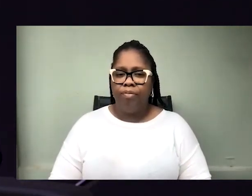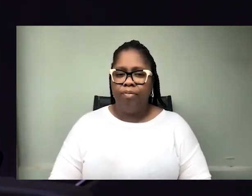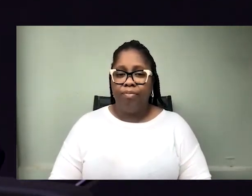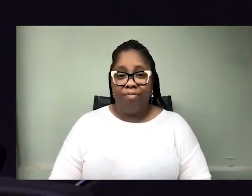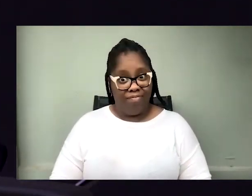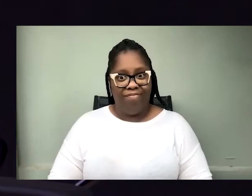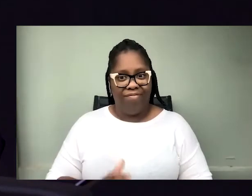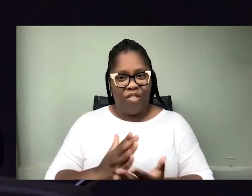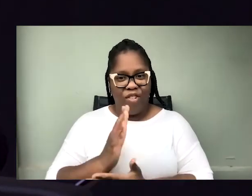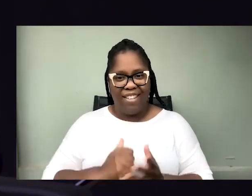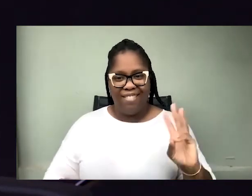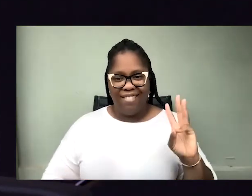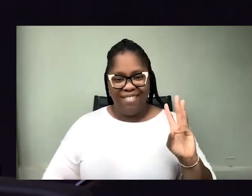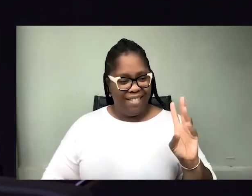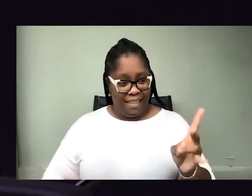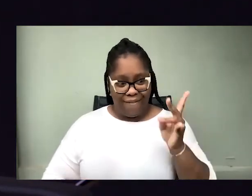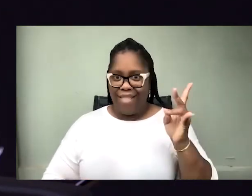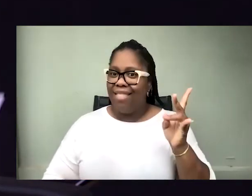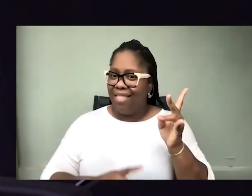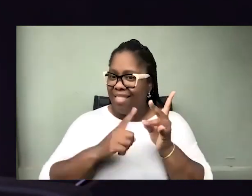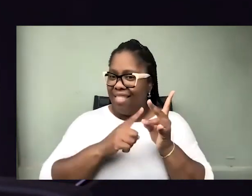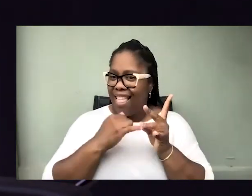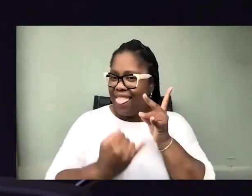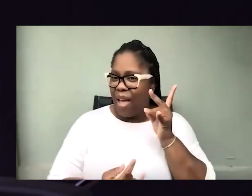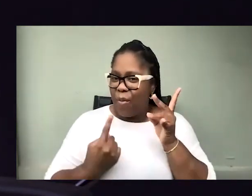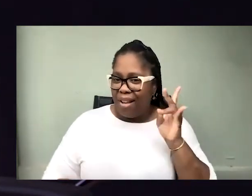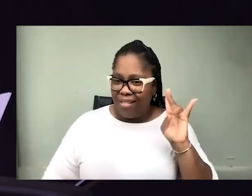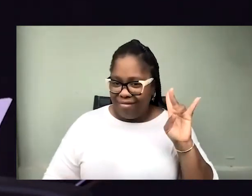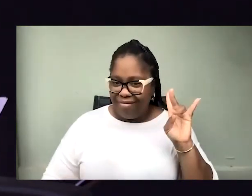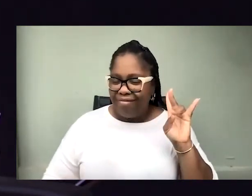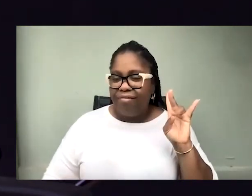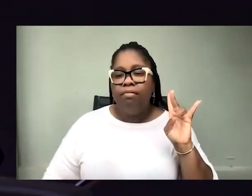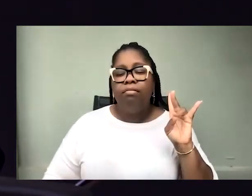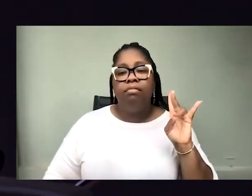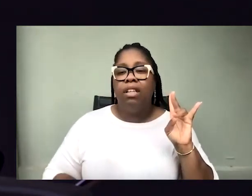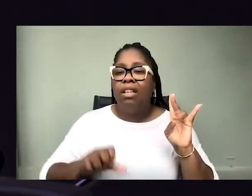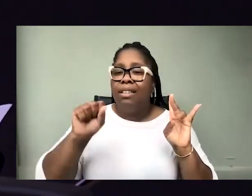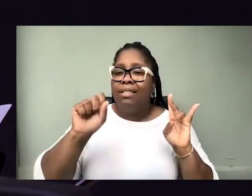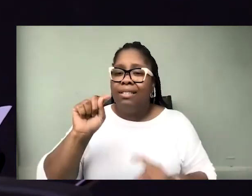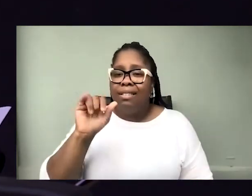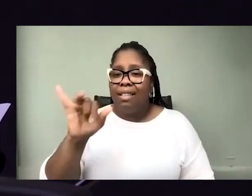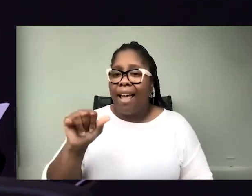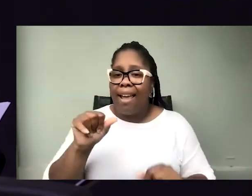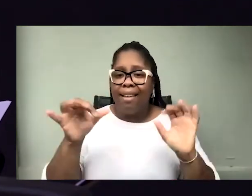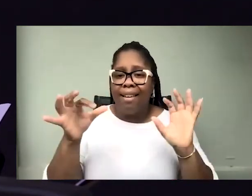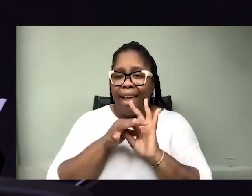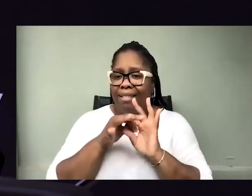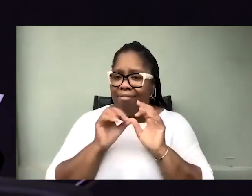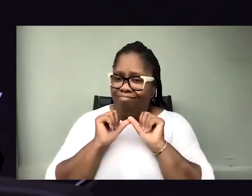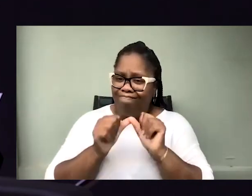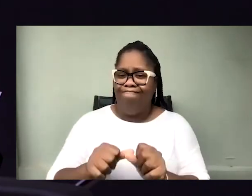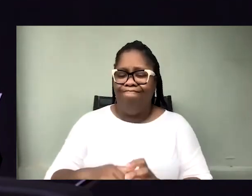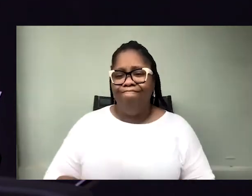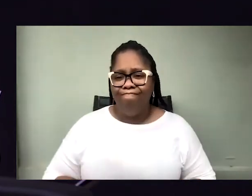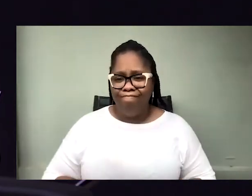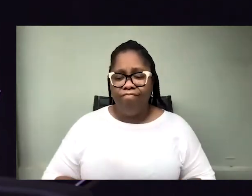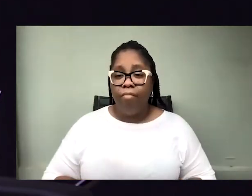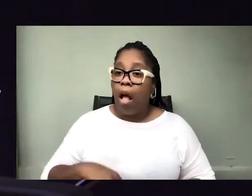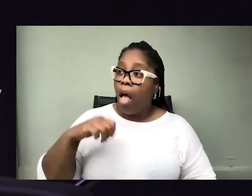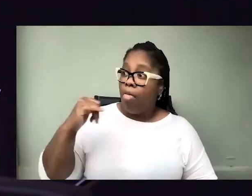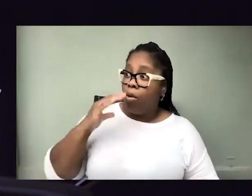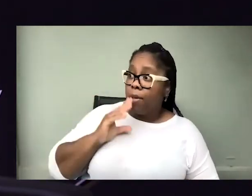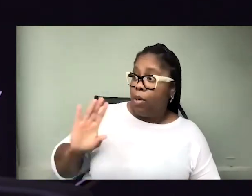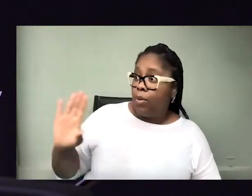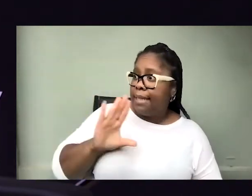All right, last play. Play number 7, stay connected. We learn from others'